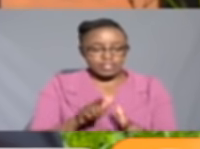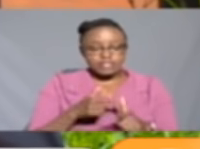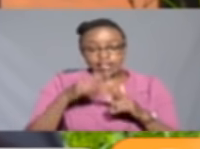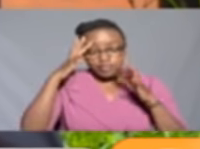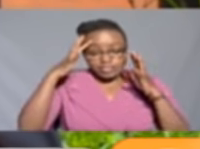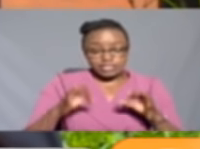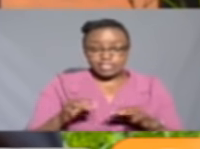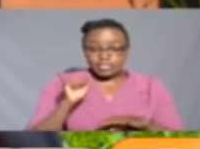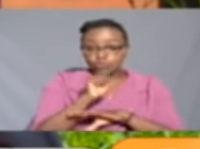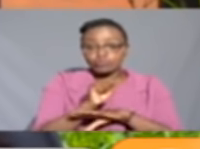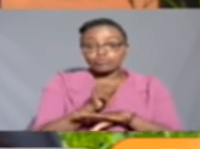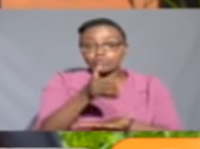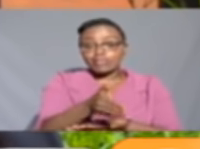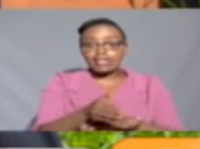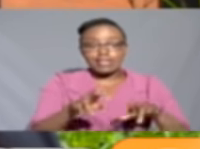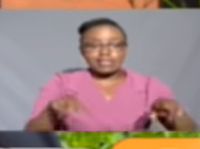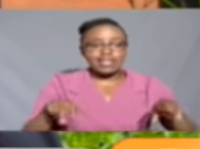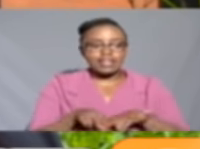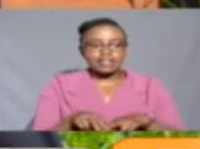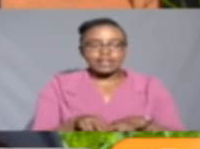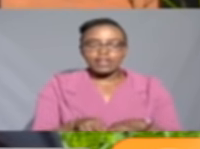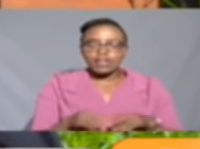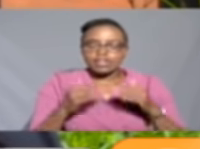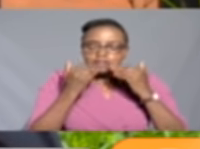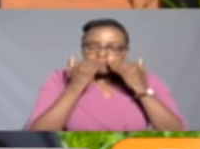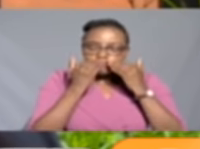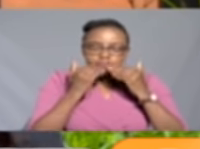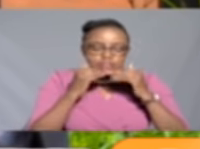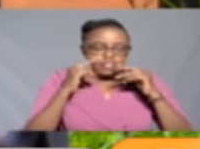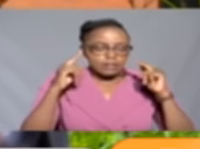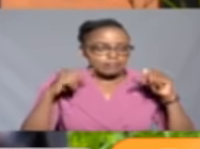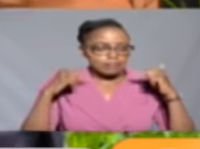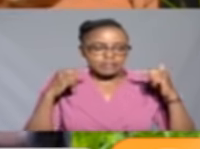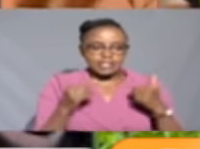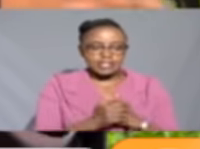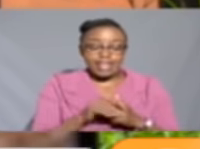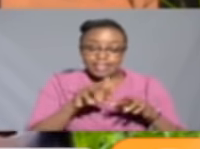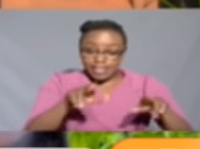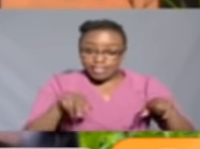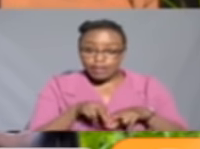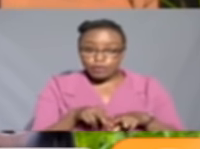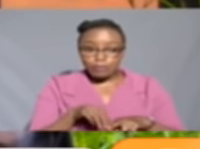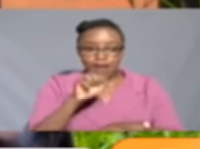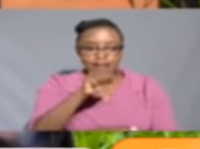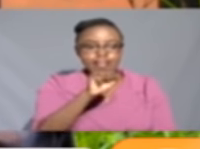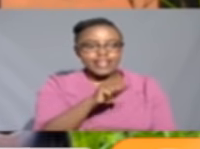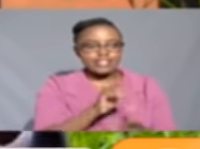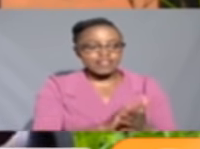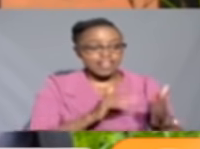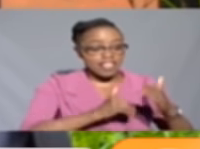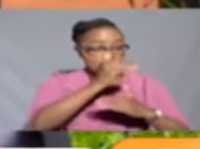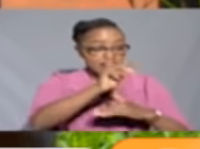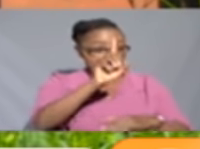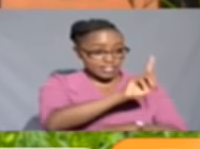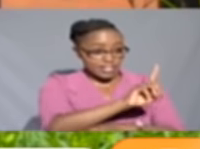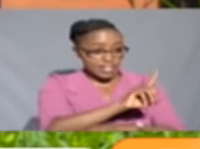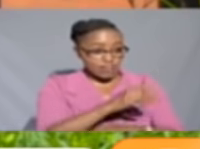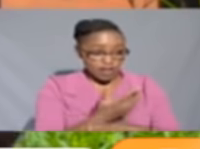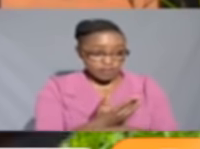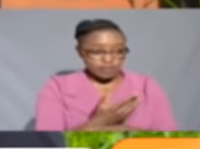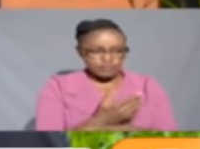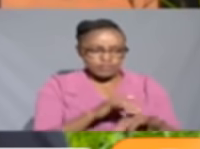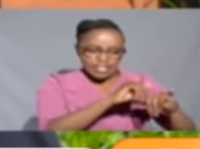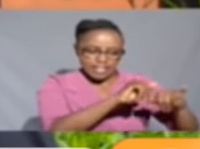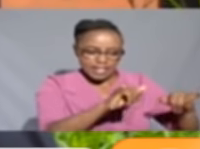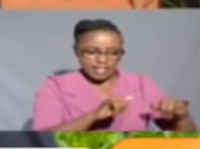herself inside the room. It was stinking crazy. In that room. So the following day, they made her to wash